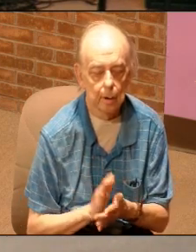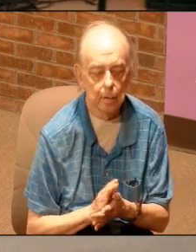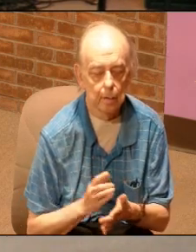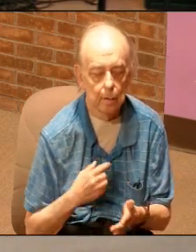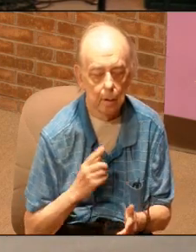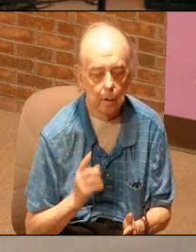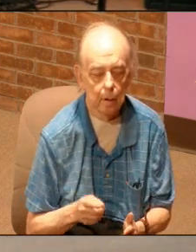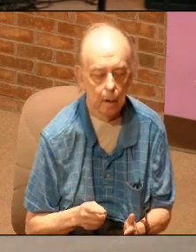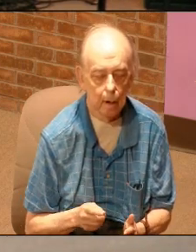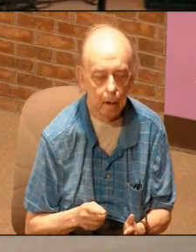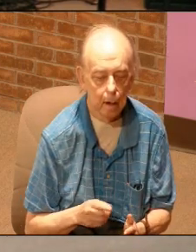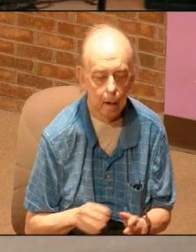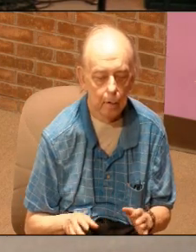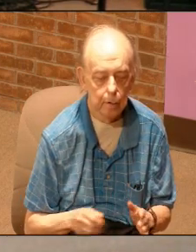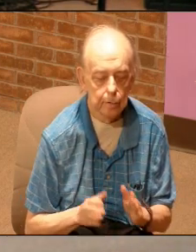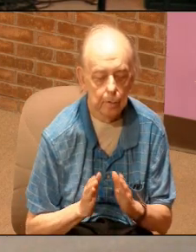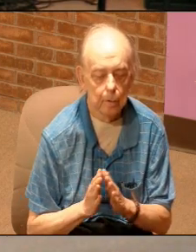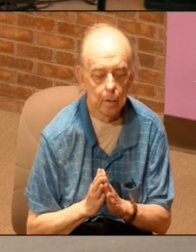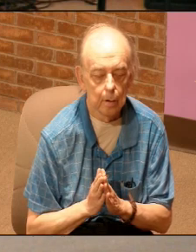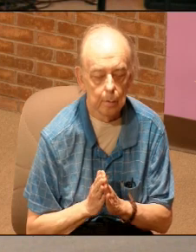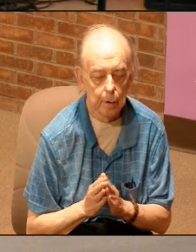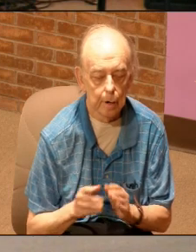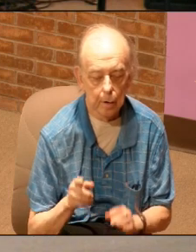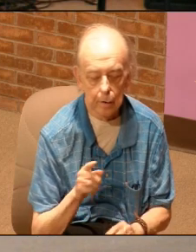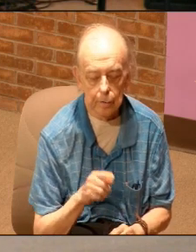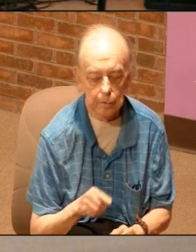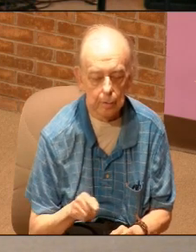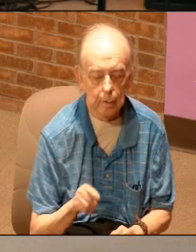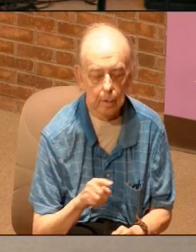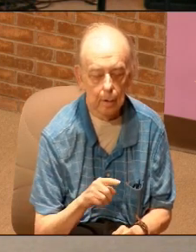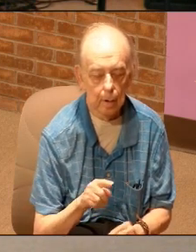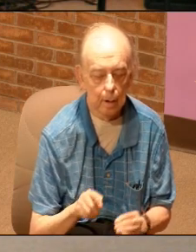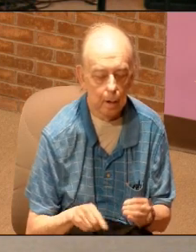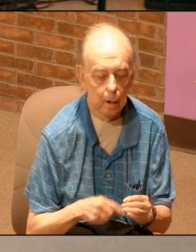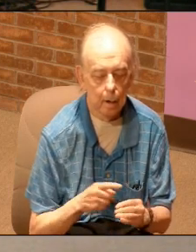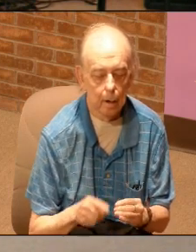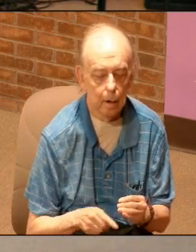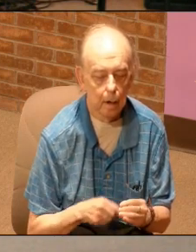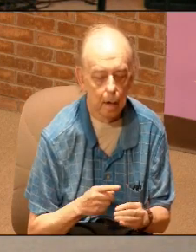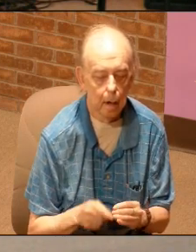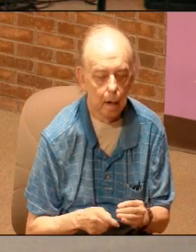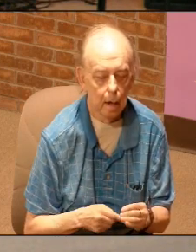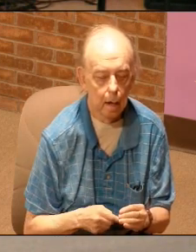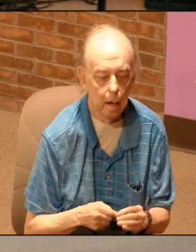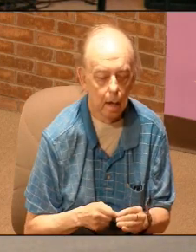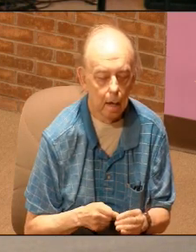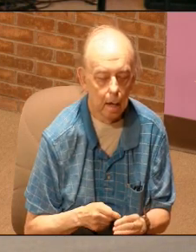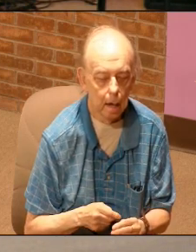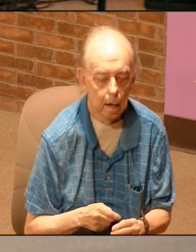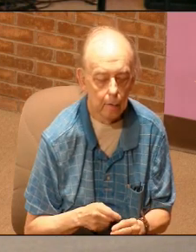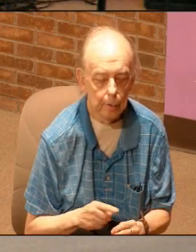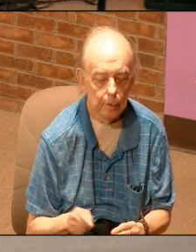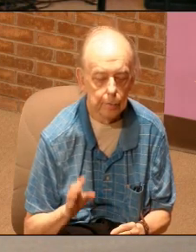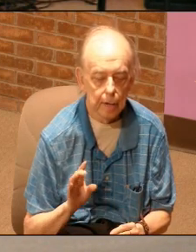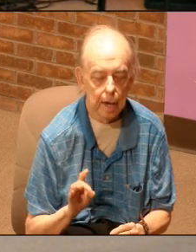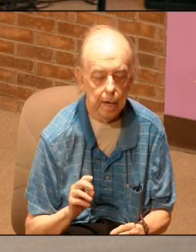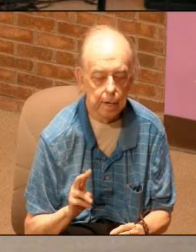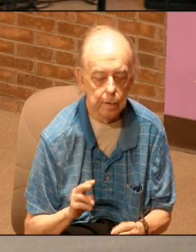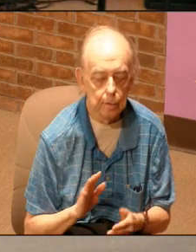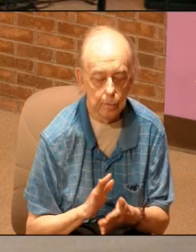I'm going to do a prayer circle around each of those 82 schools.